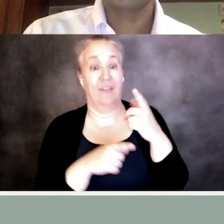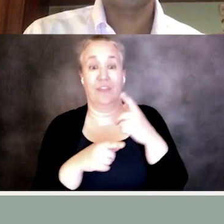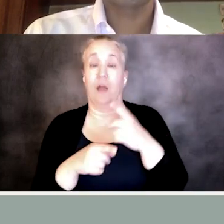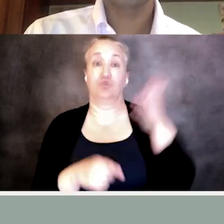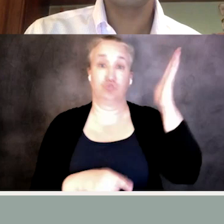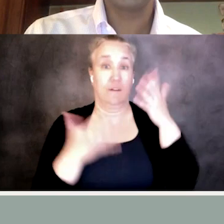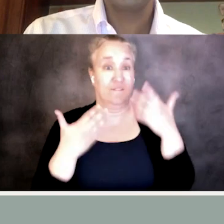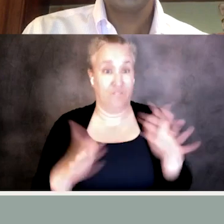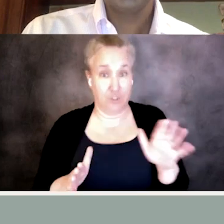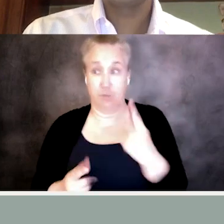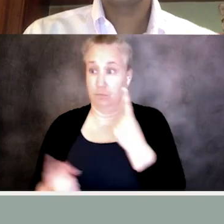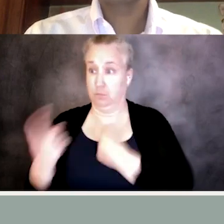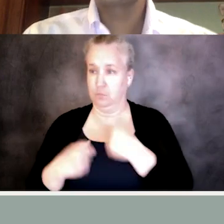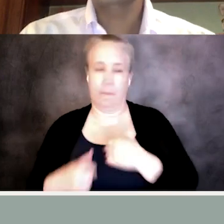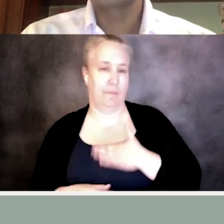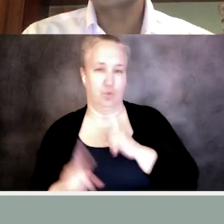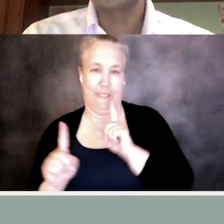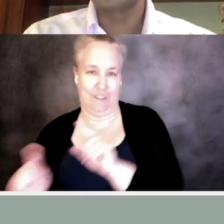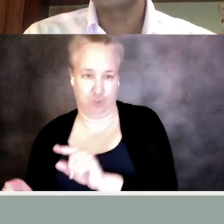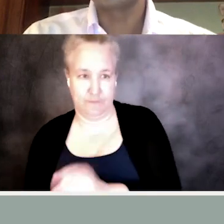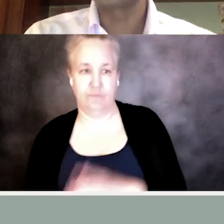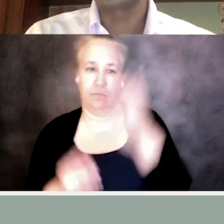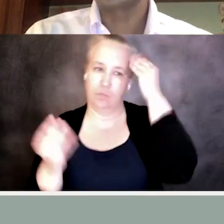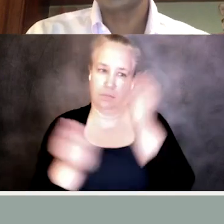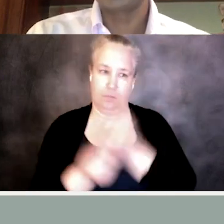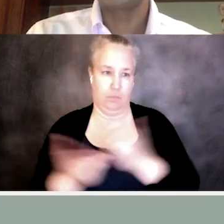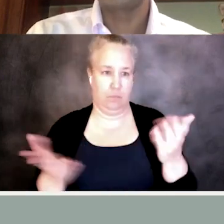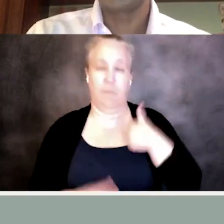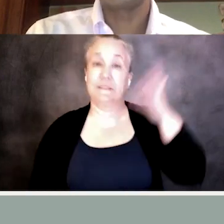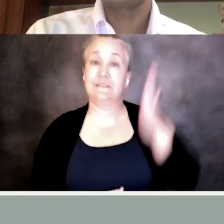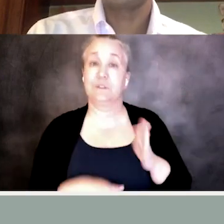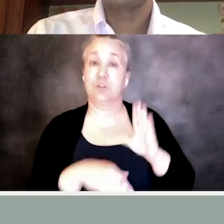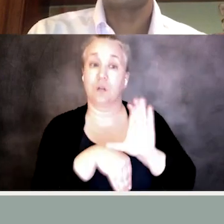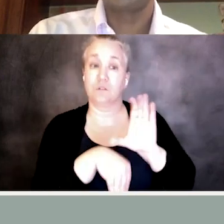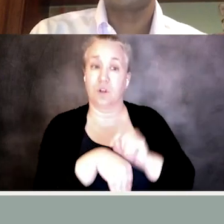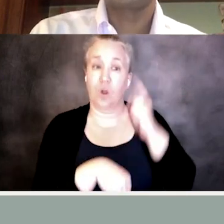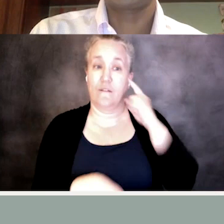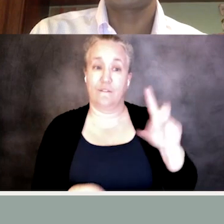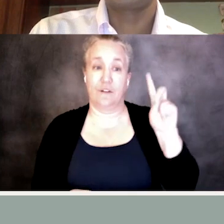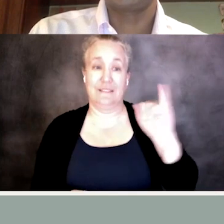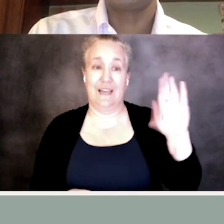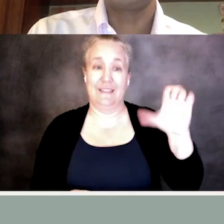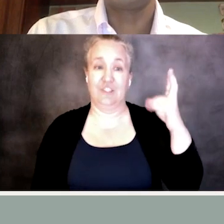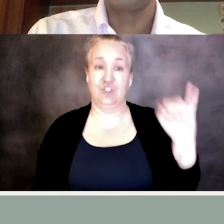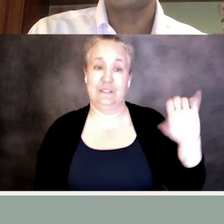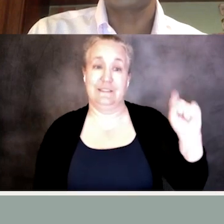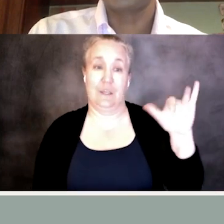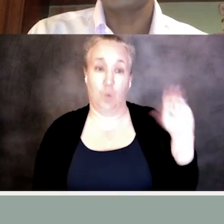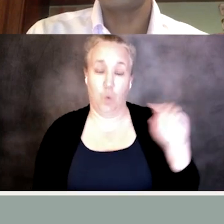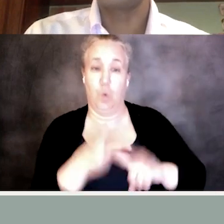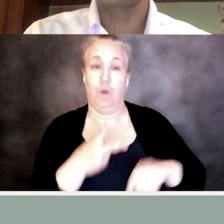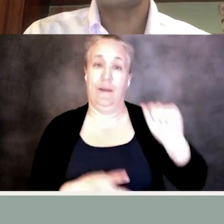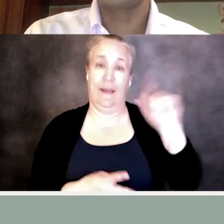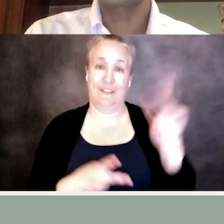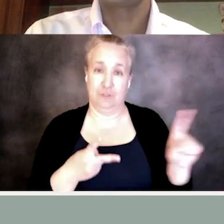talk. Just as a disclosure, I'm a speaker and consultant for Daiichi Sankyo and AstraZeneca, and we will be discussing